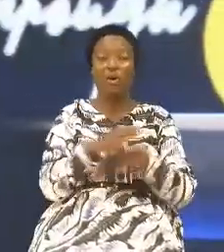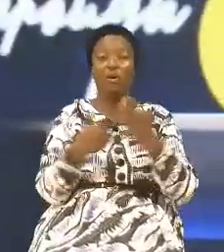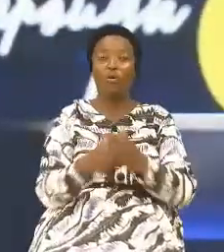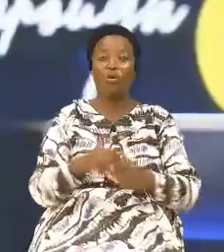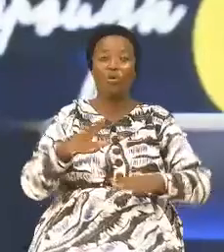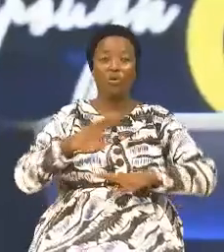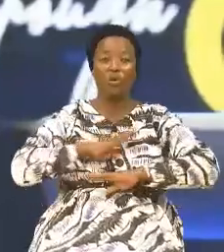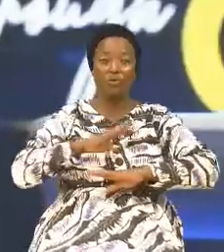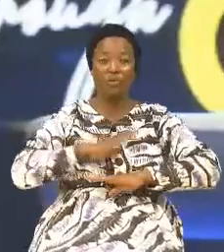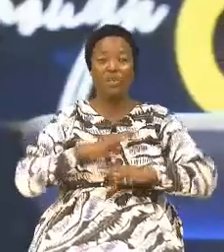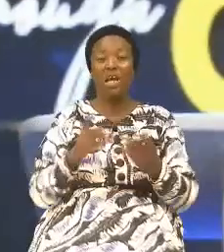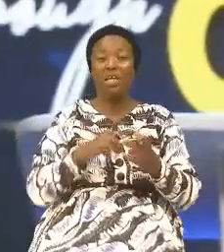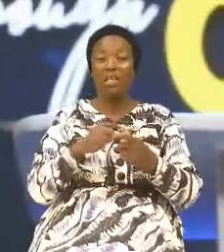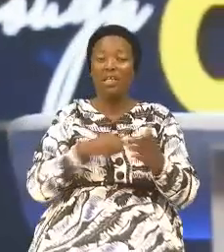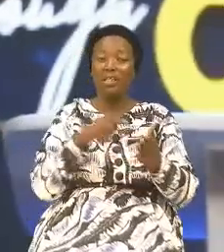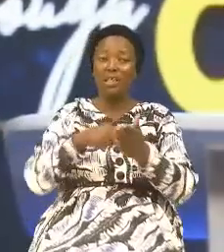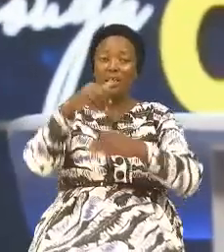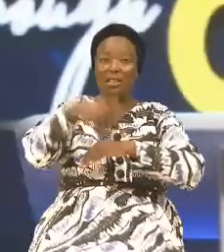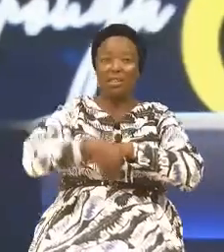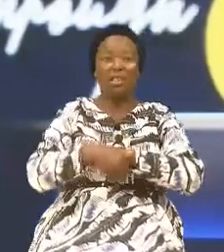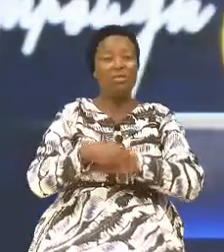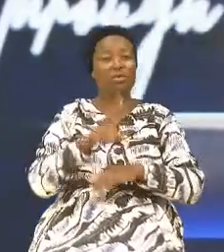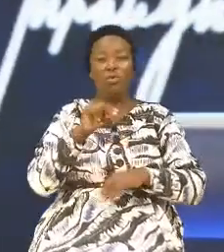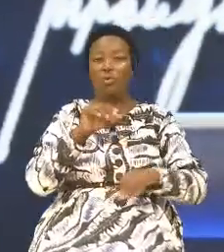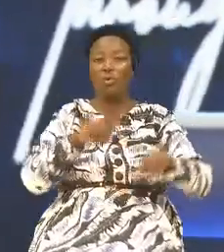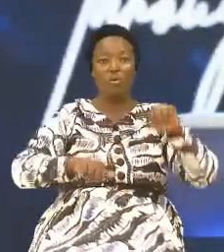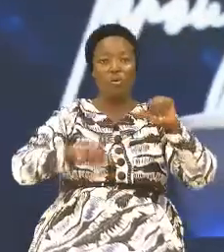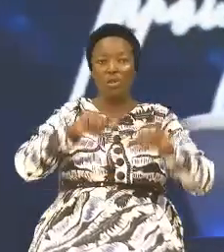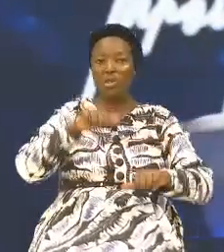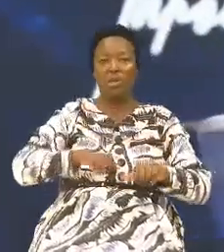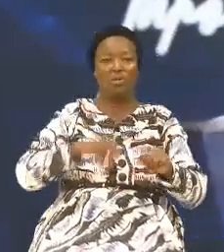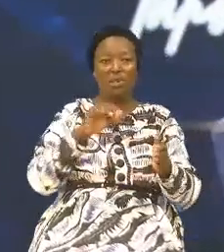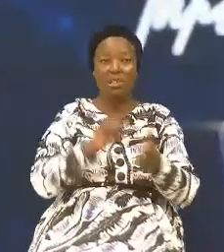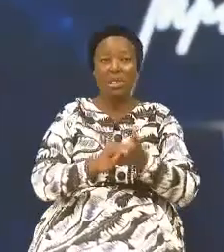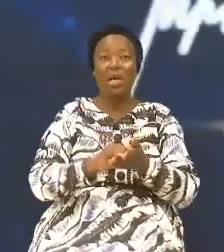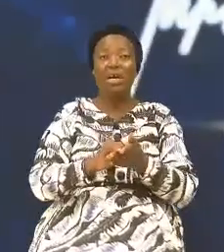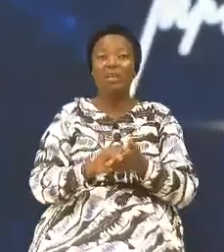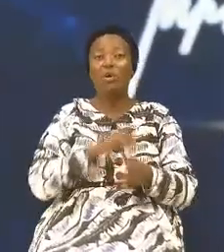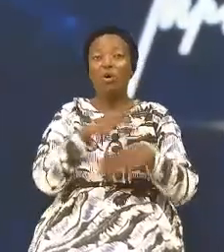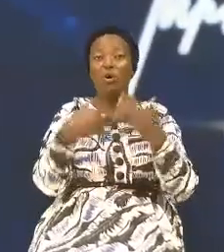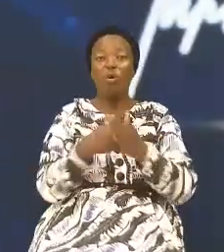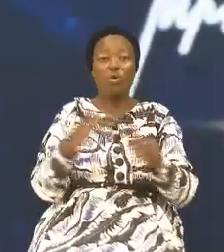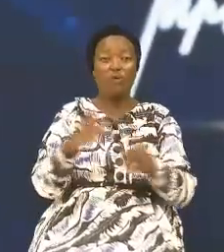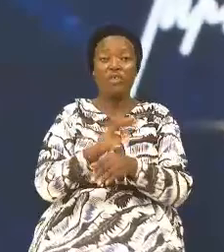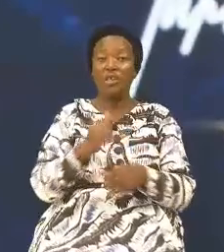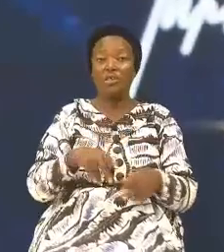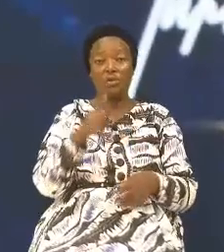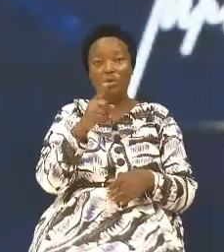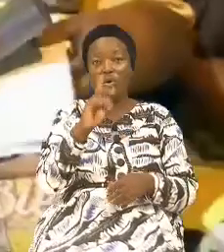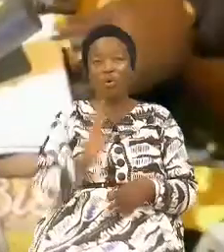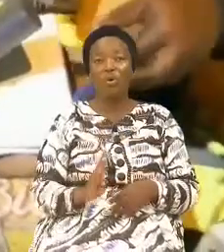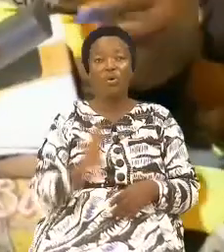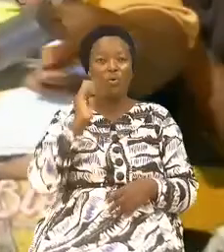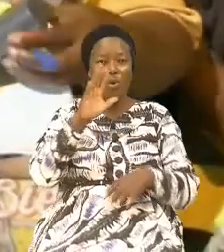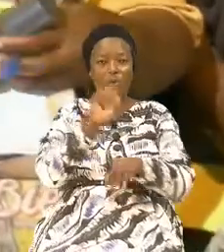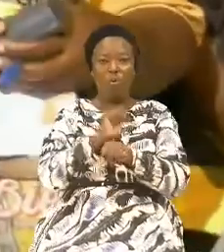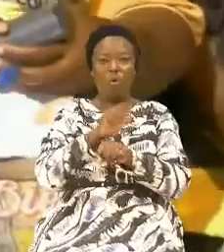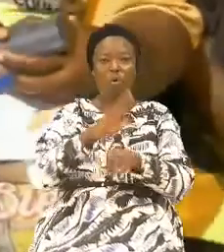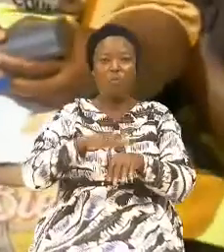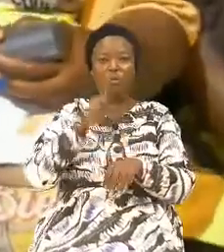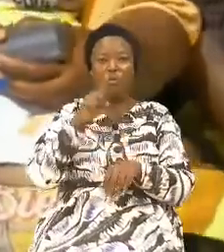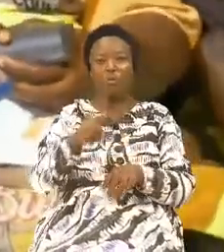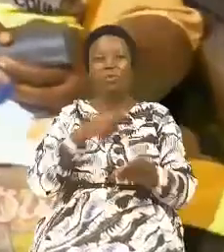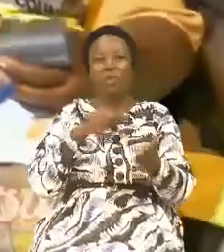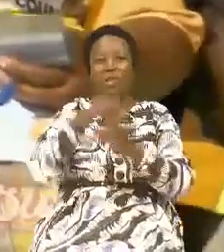no doubt that omnipotence is going to work on you. I didn't hear